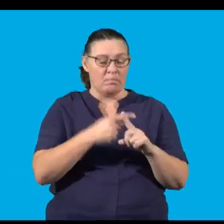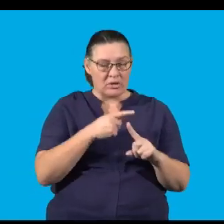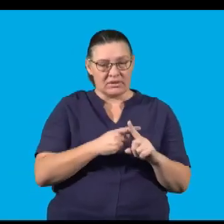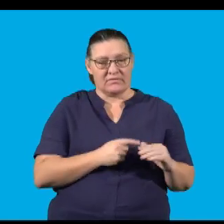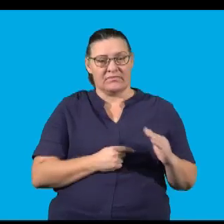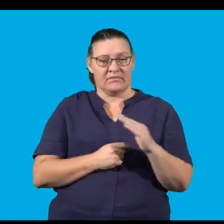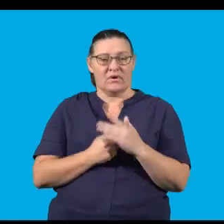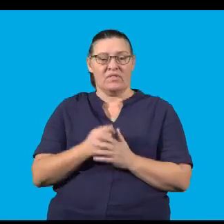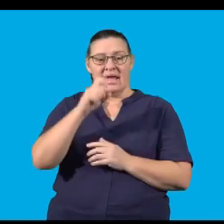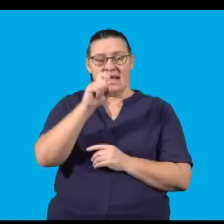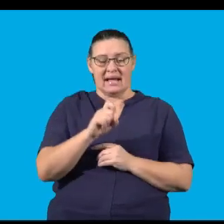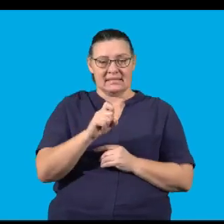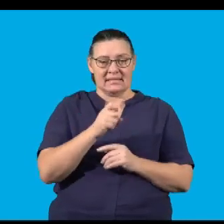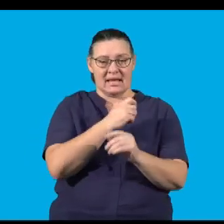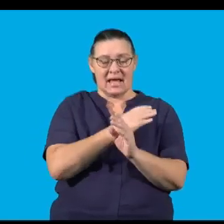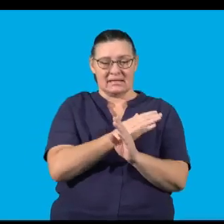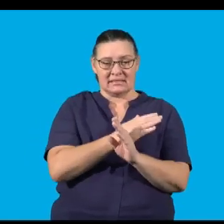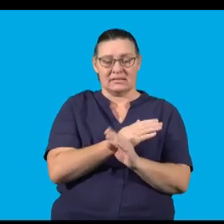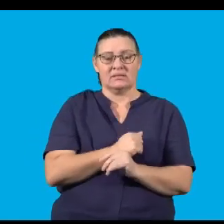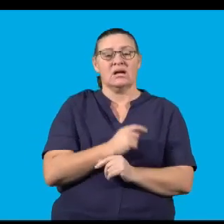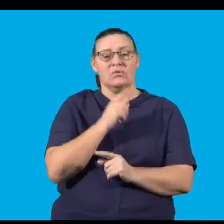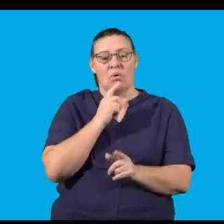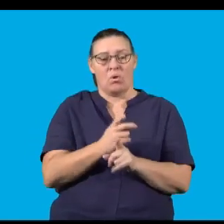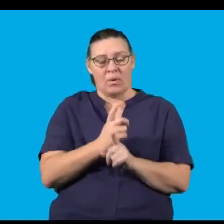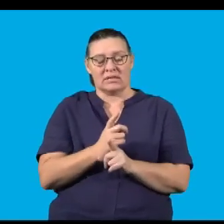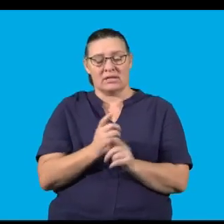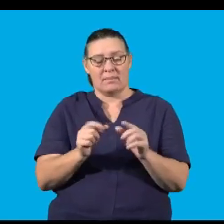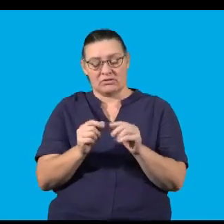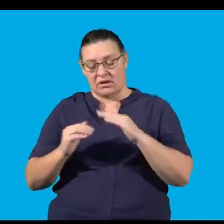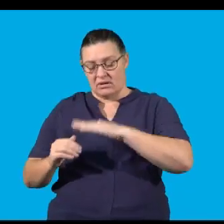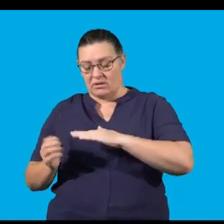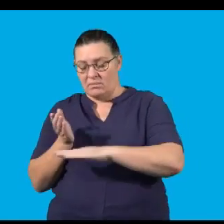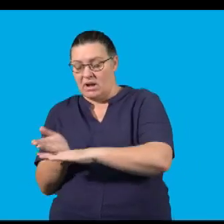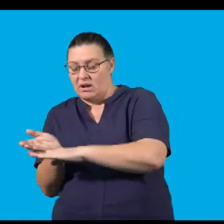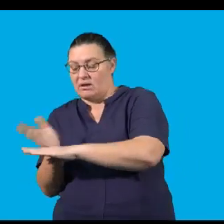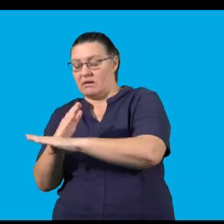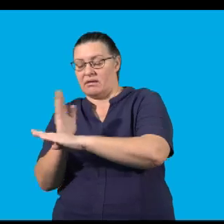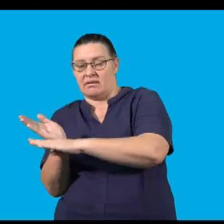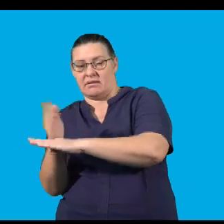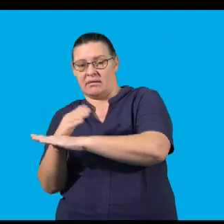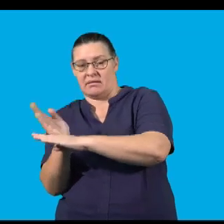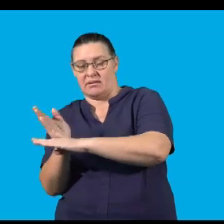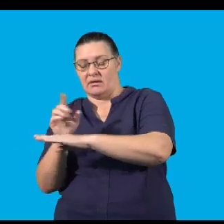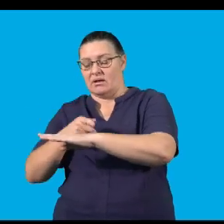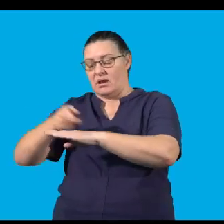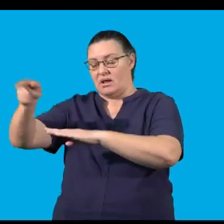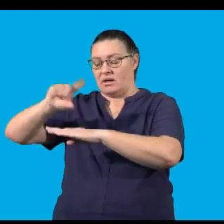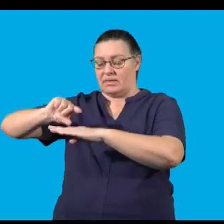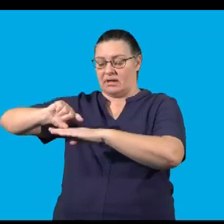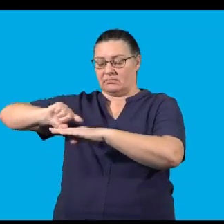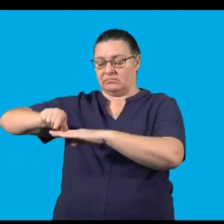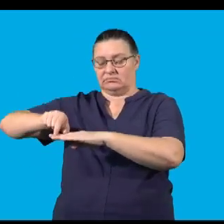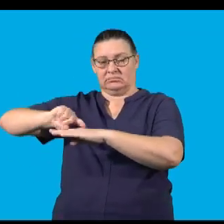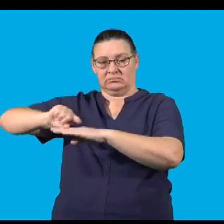direction of the x-axis, and it's always measured anti-clockwise. So if we have a line, the angle that it